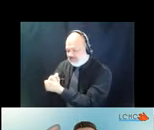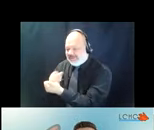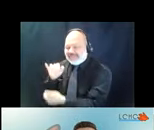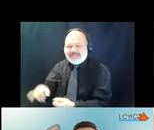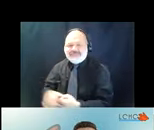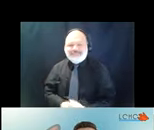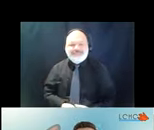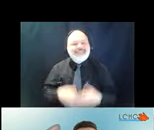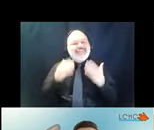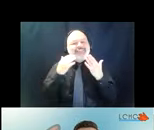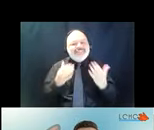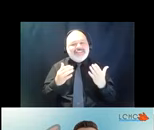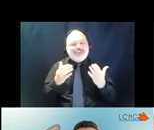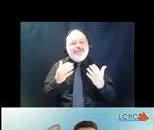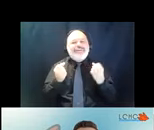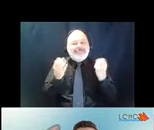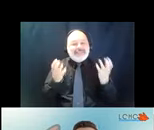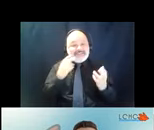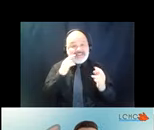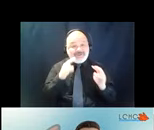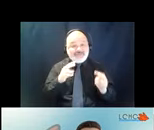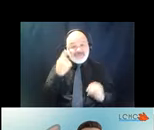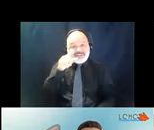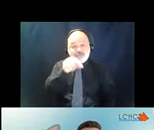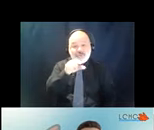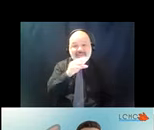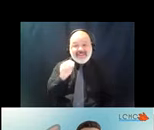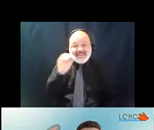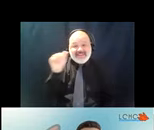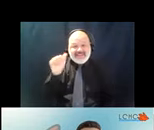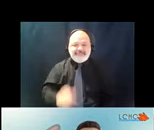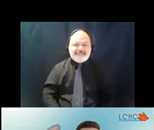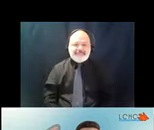Thank you very much and look forward to the Q&A.